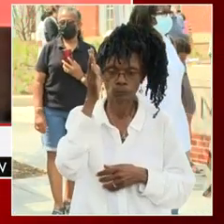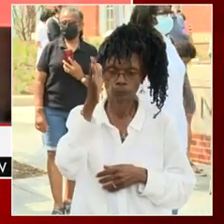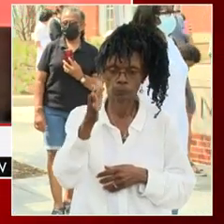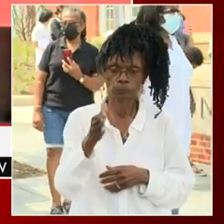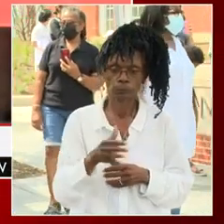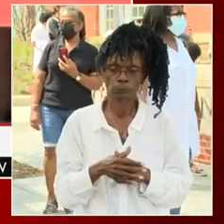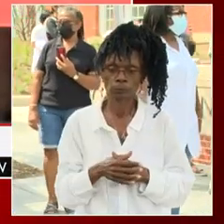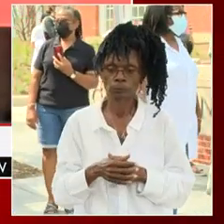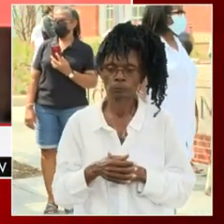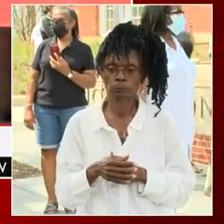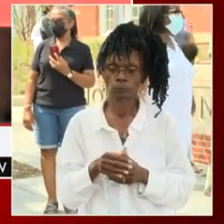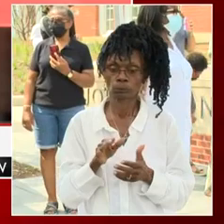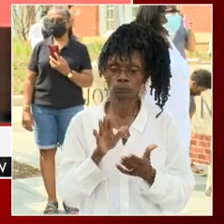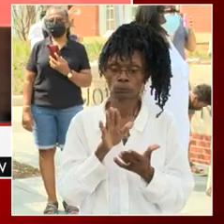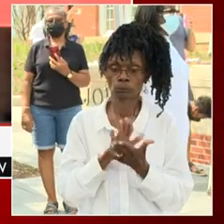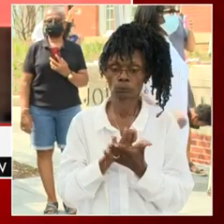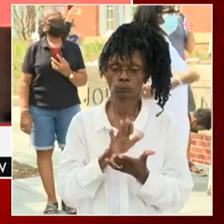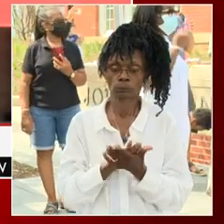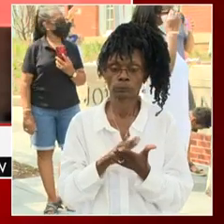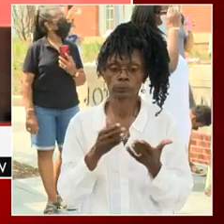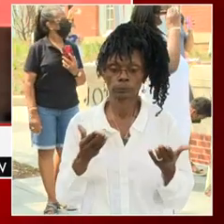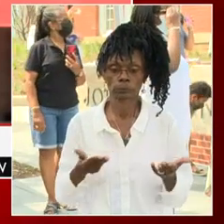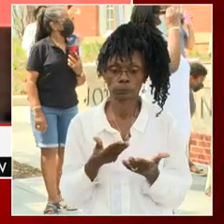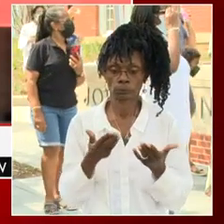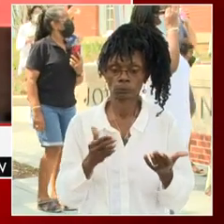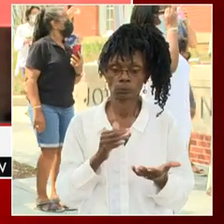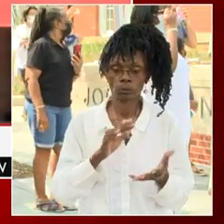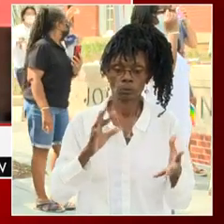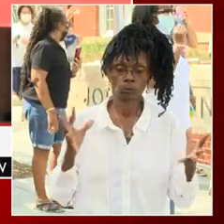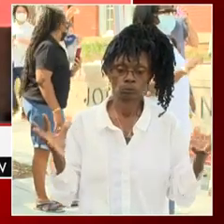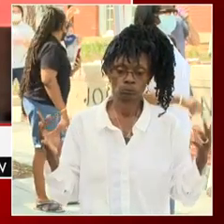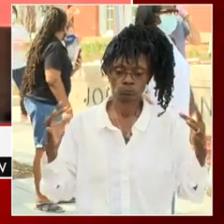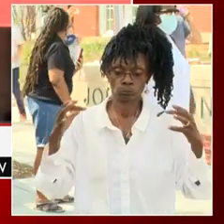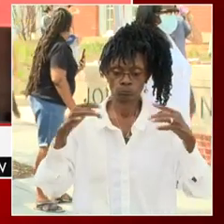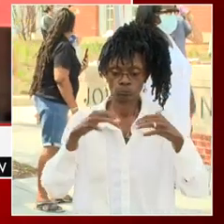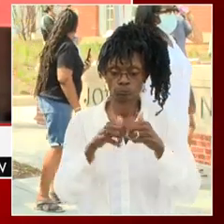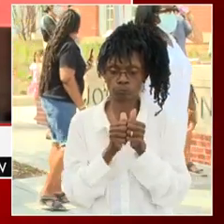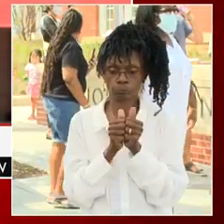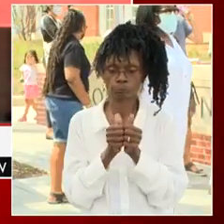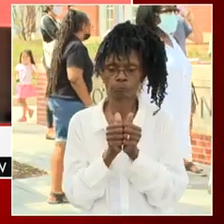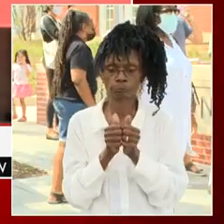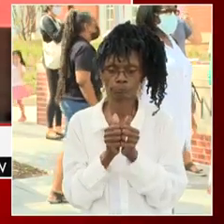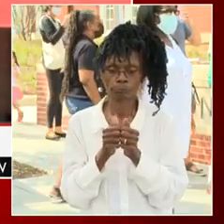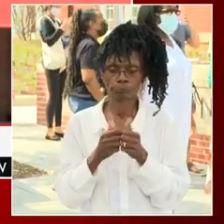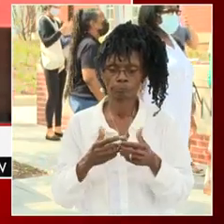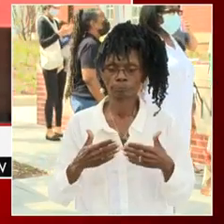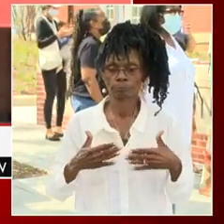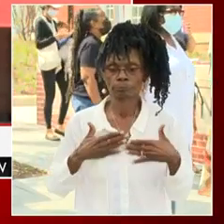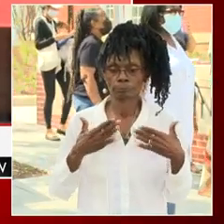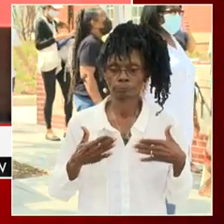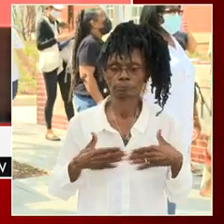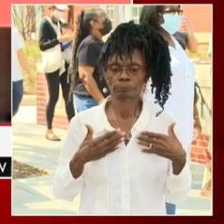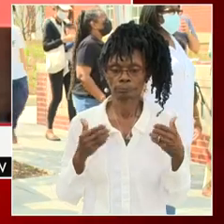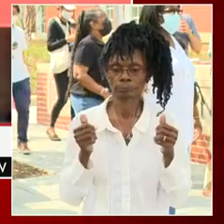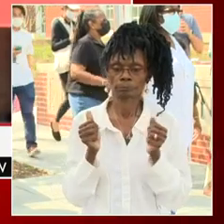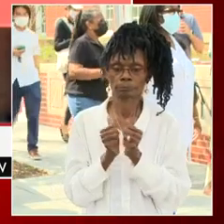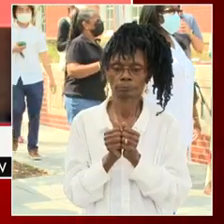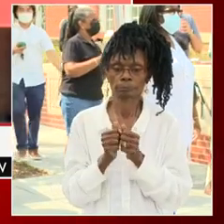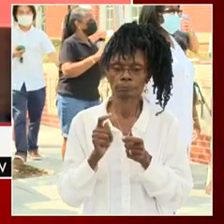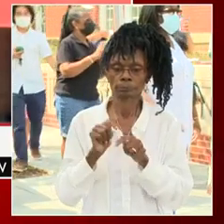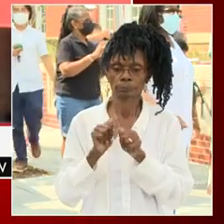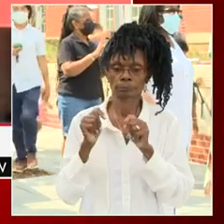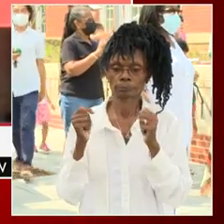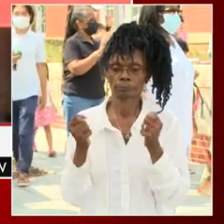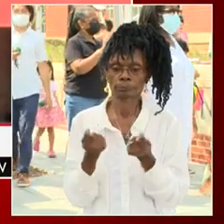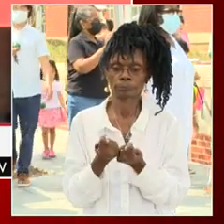come together as a community. We are grateful for the teams at Cox, Gray, and Spack, Architects,